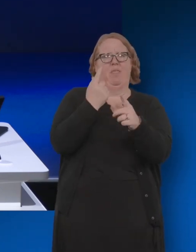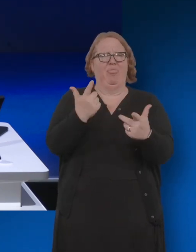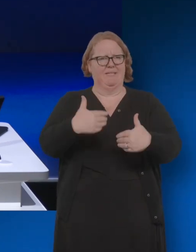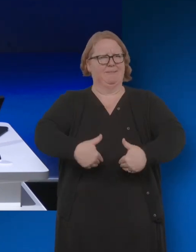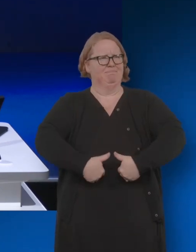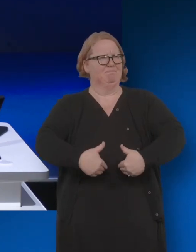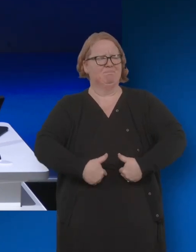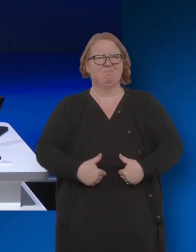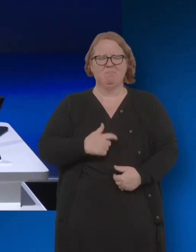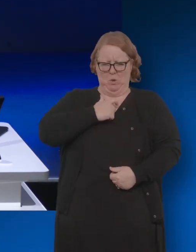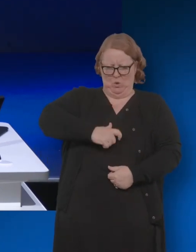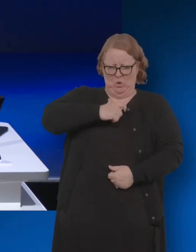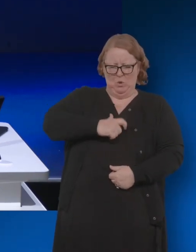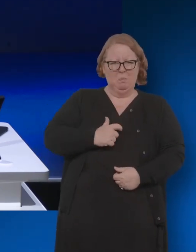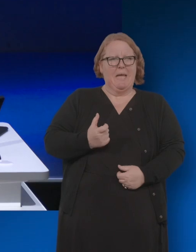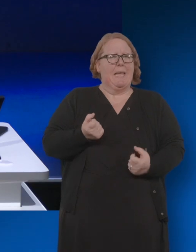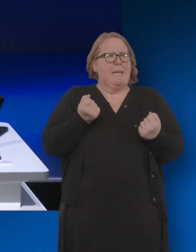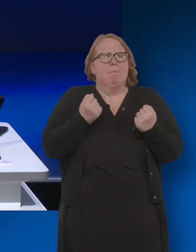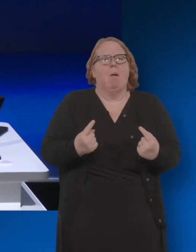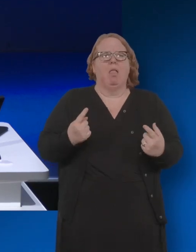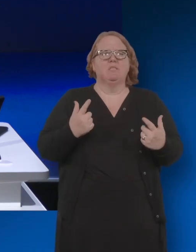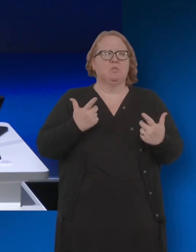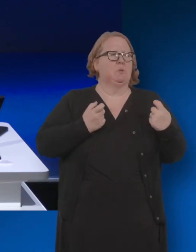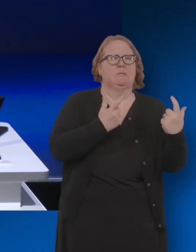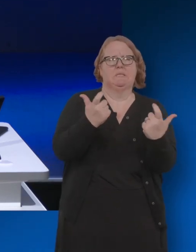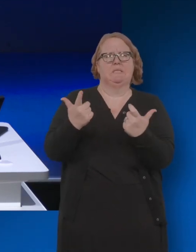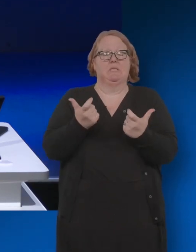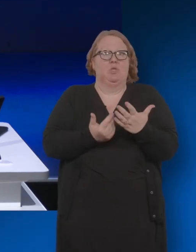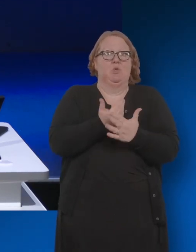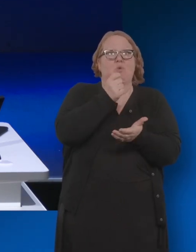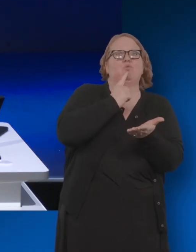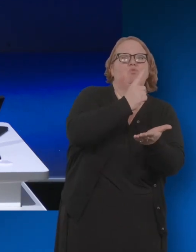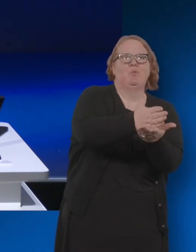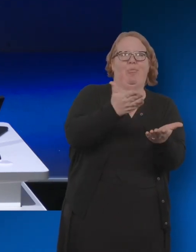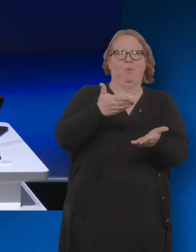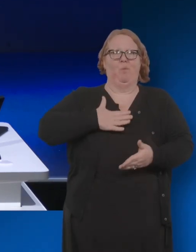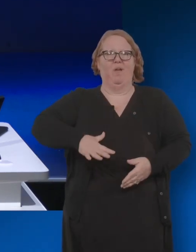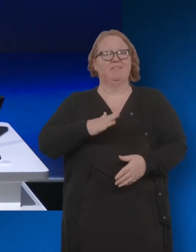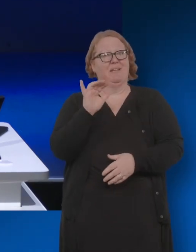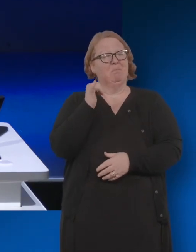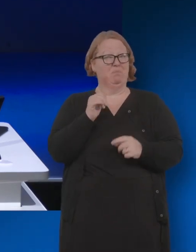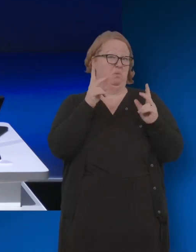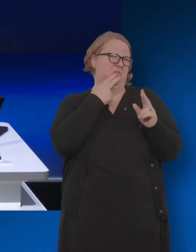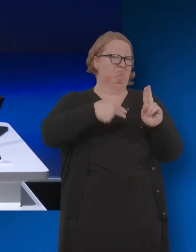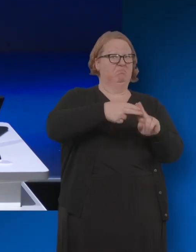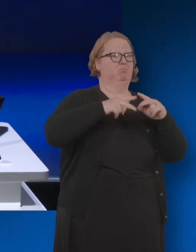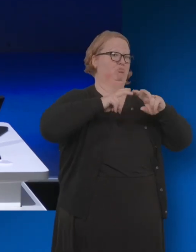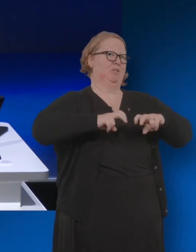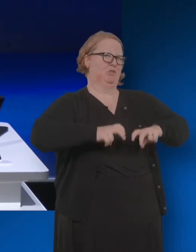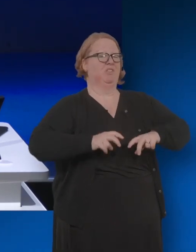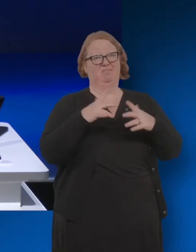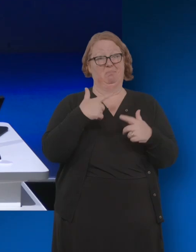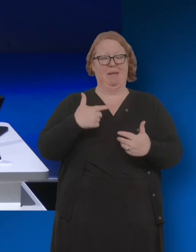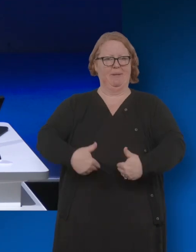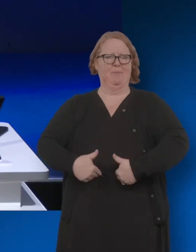innate human impulse that we have to search for new truth, what we might call research, an impulse which,